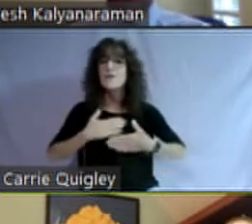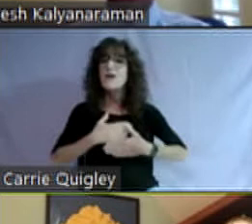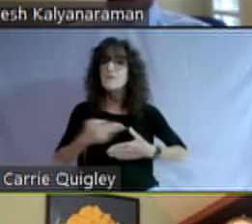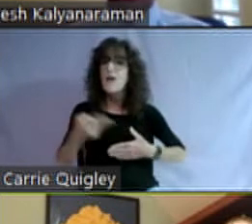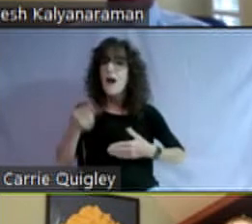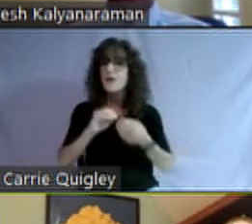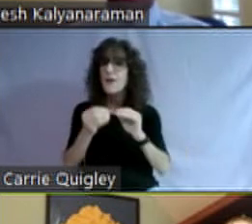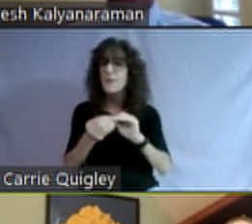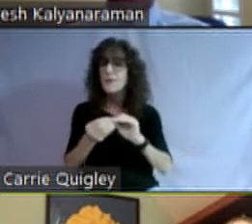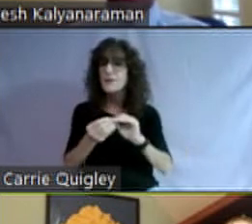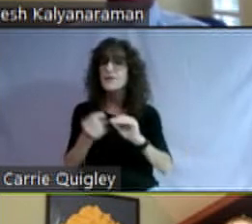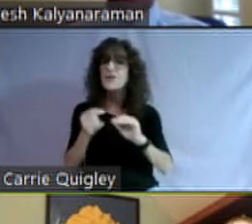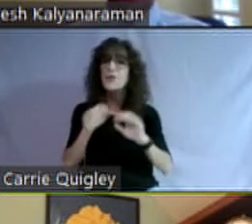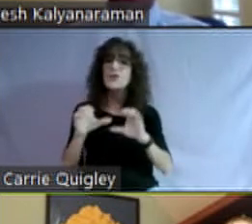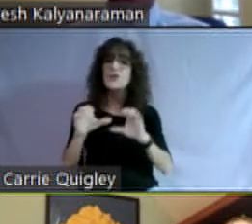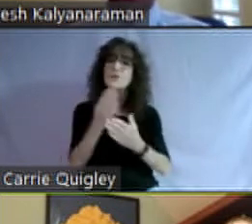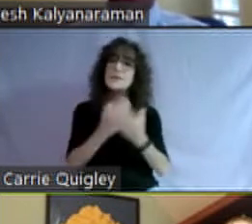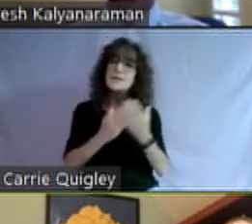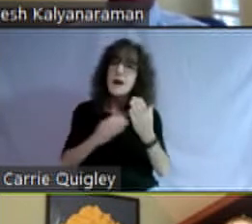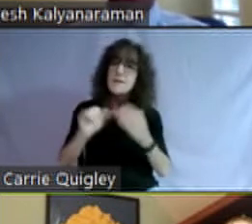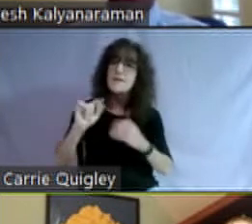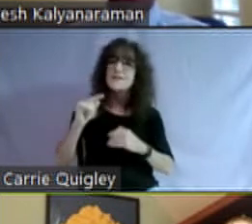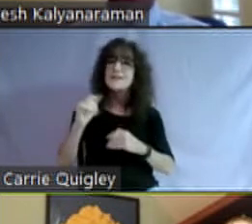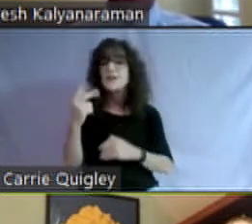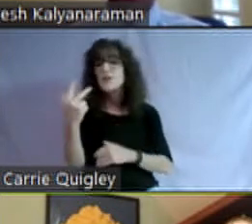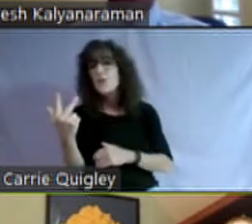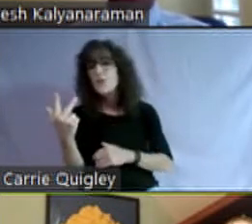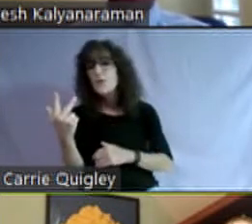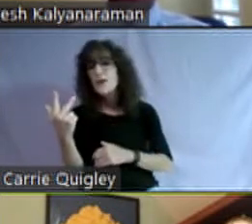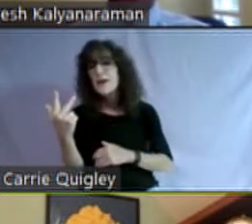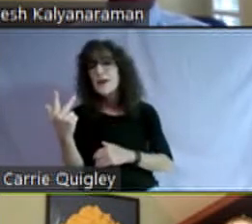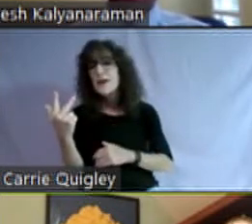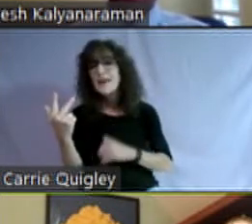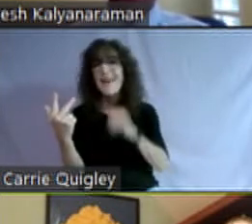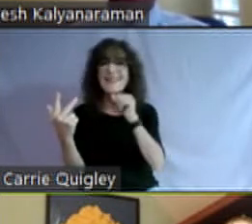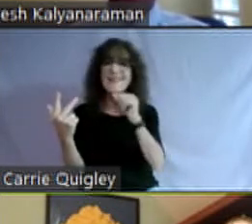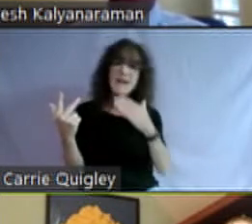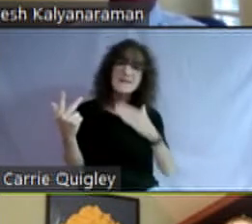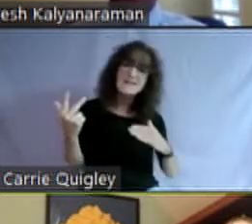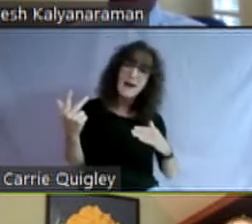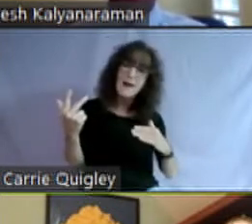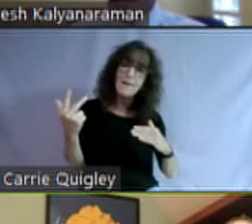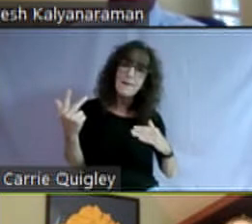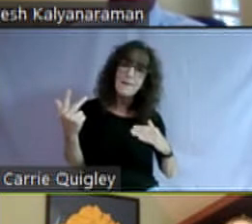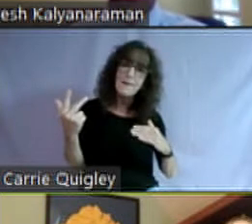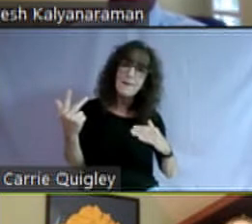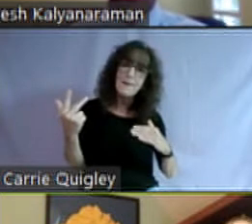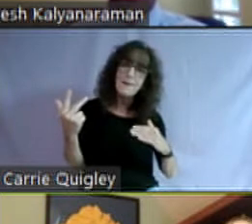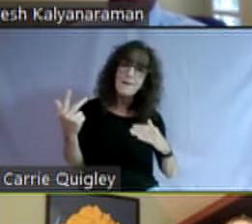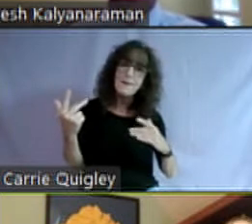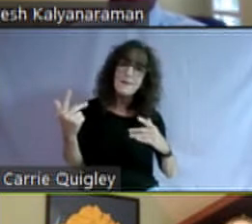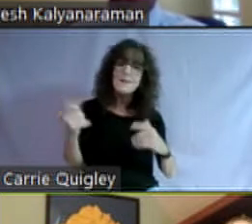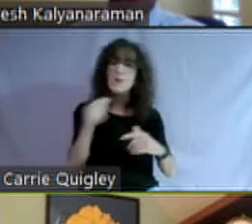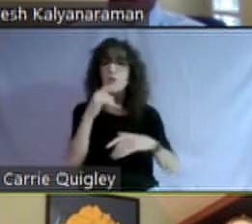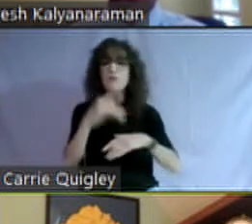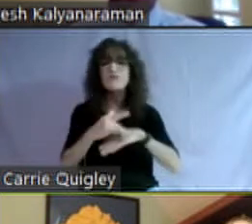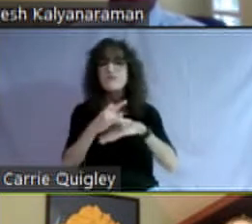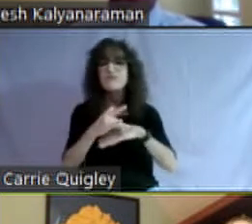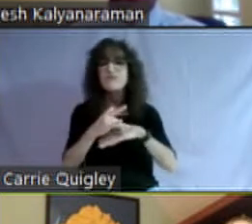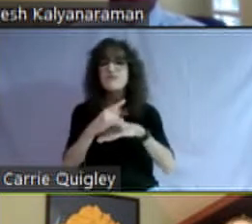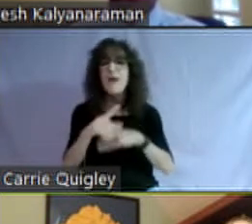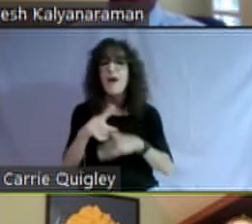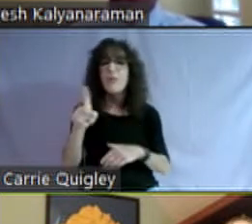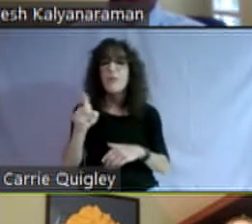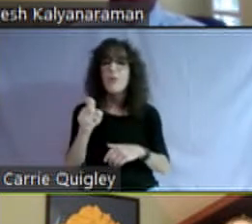those. So we could do some of stage 3 and not some of stage 3. So I wouldn't be stuck too much on the whole